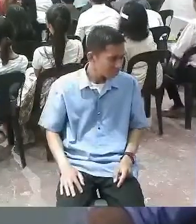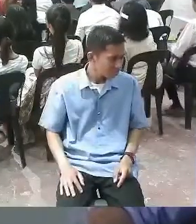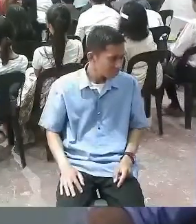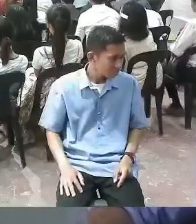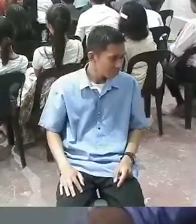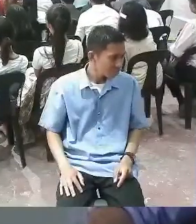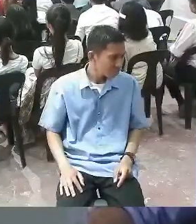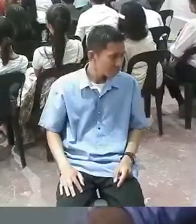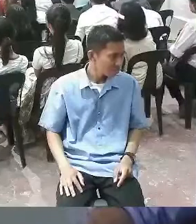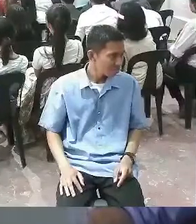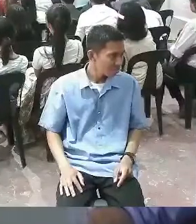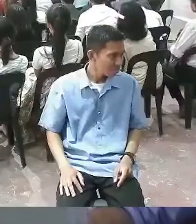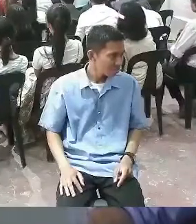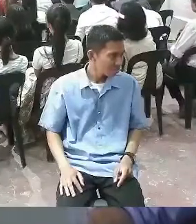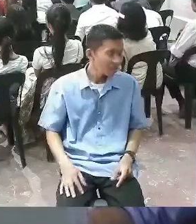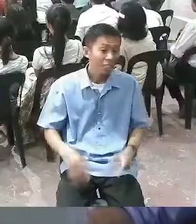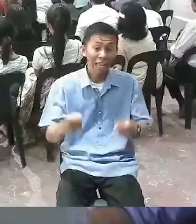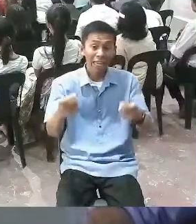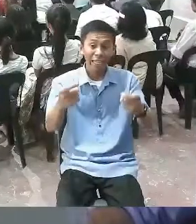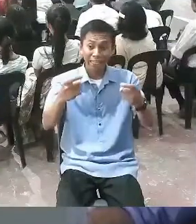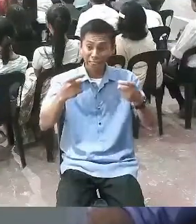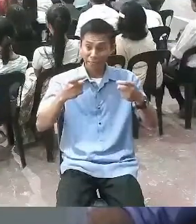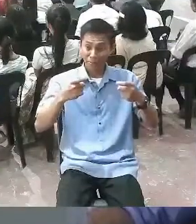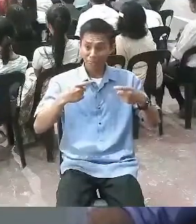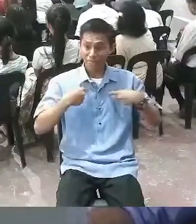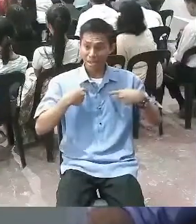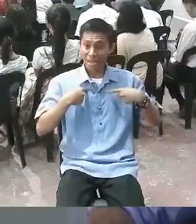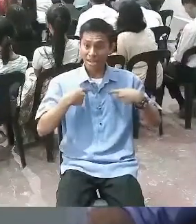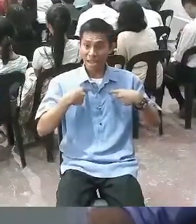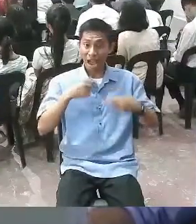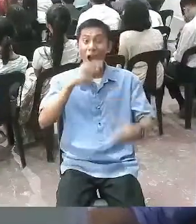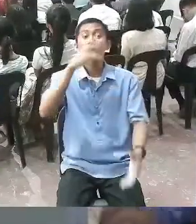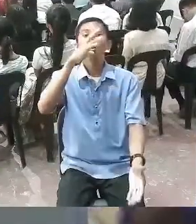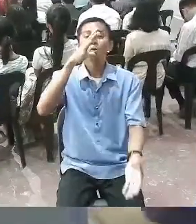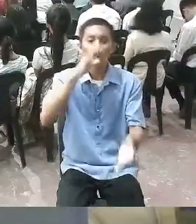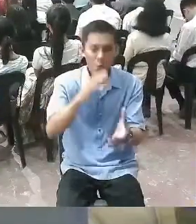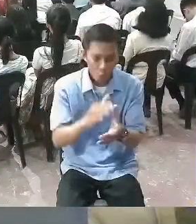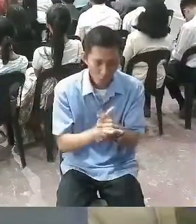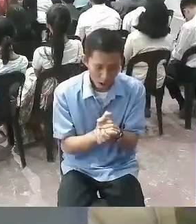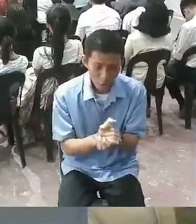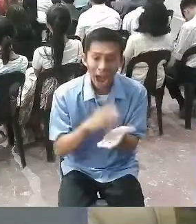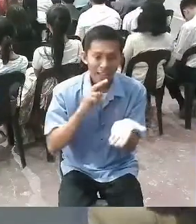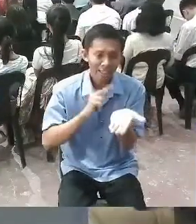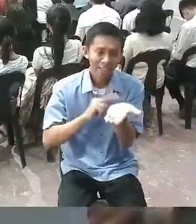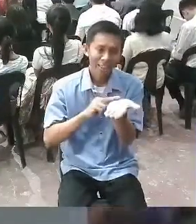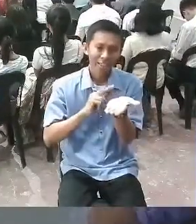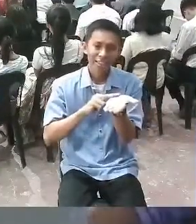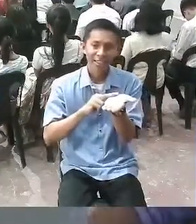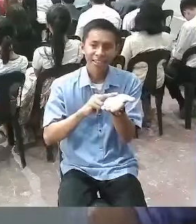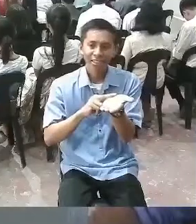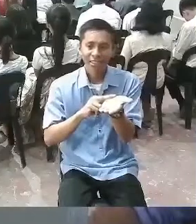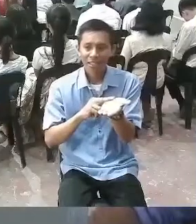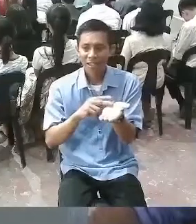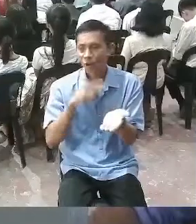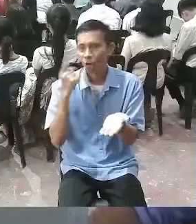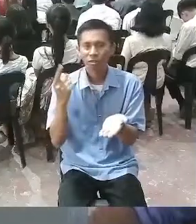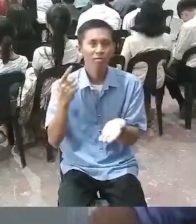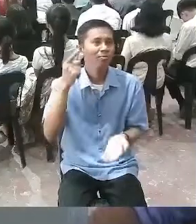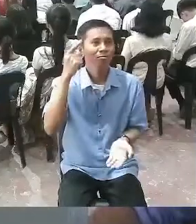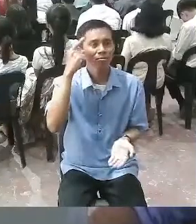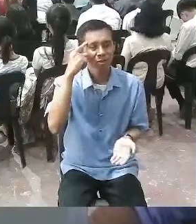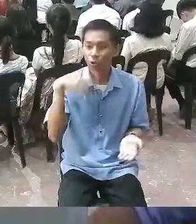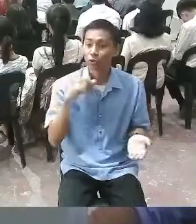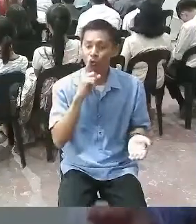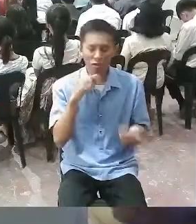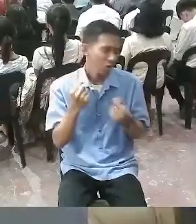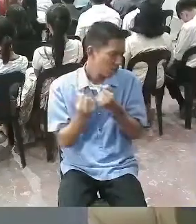and gave me a wife who is a nurse. That's not the greatest thing about her. She loves